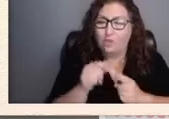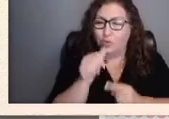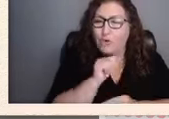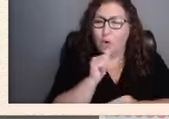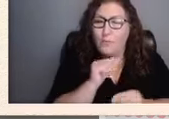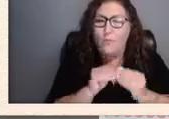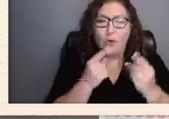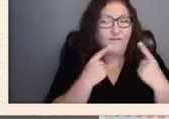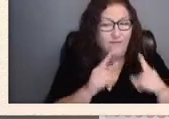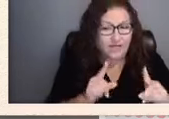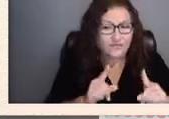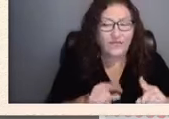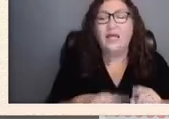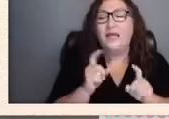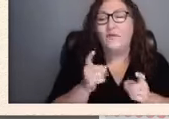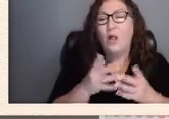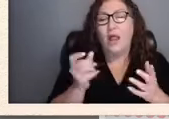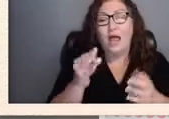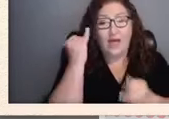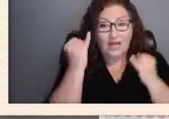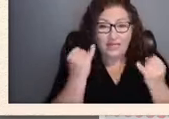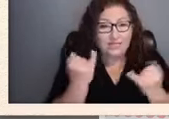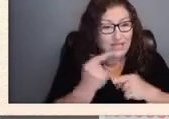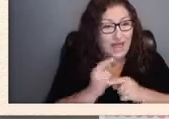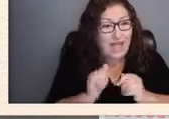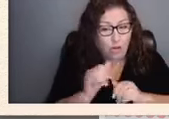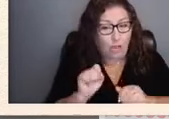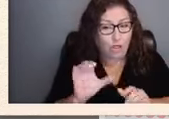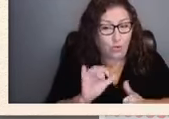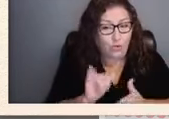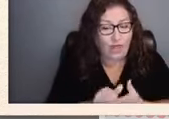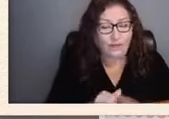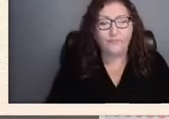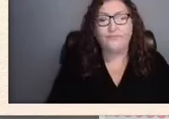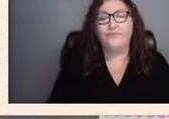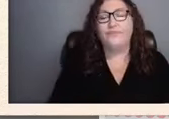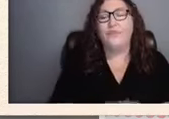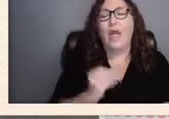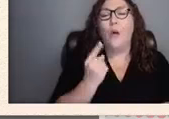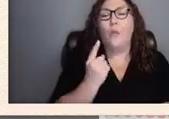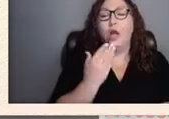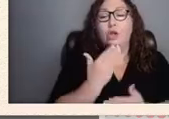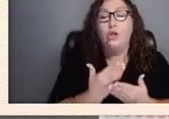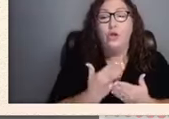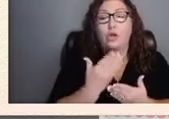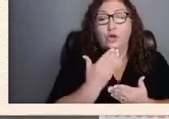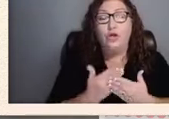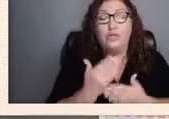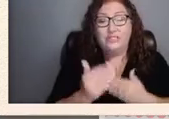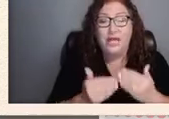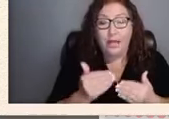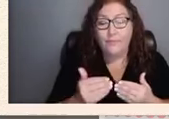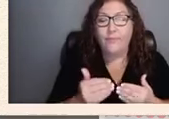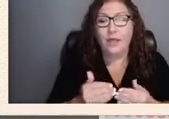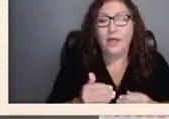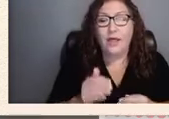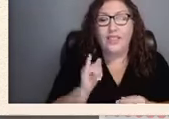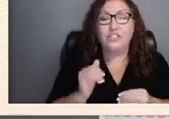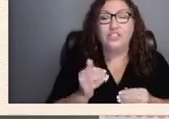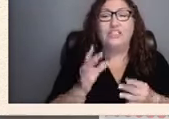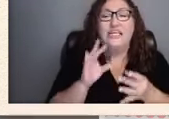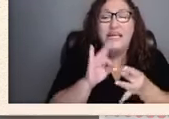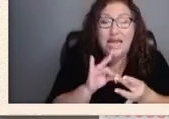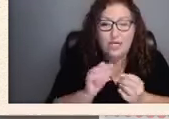lot of ideas here today about how you can do that. And one good step along the way is just connecting with their emotion.